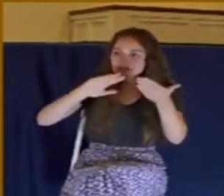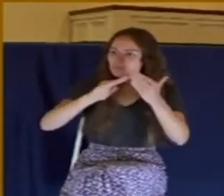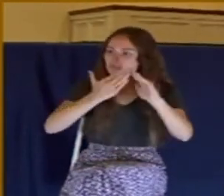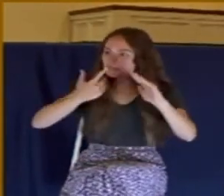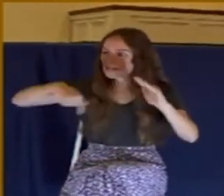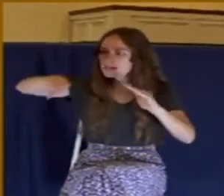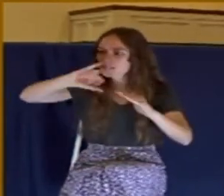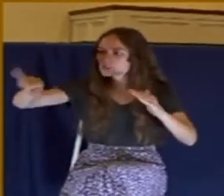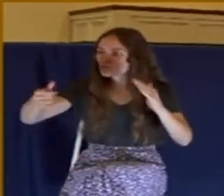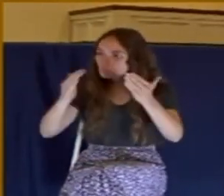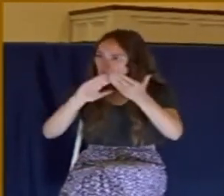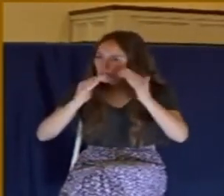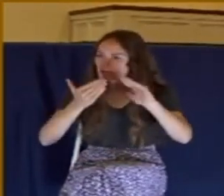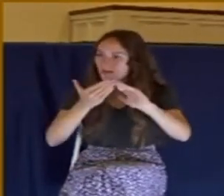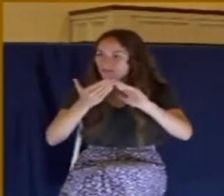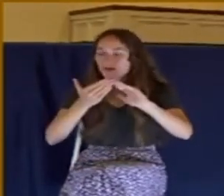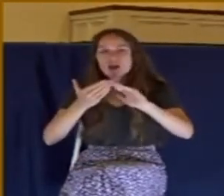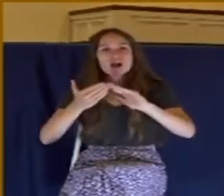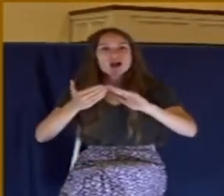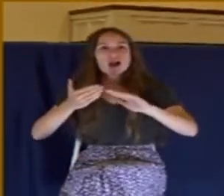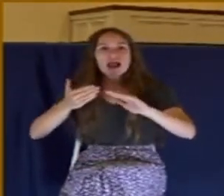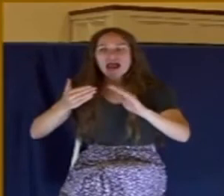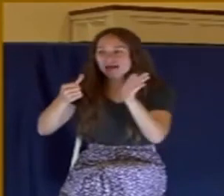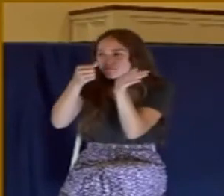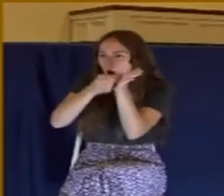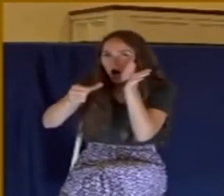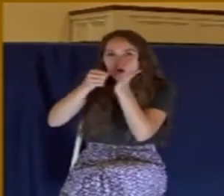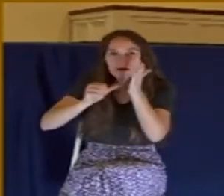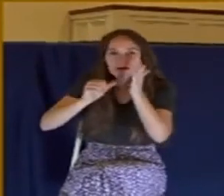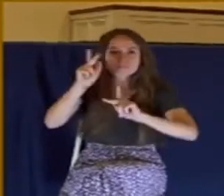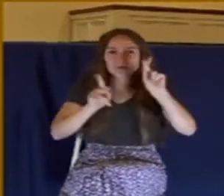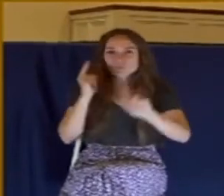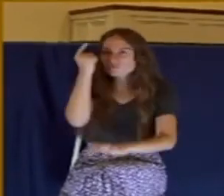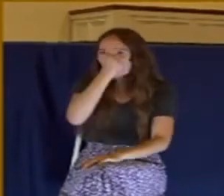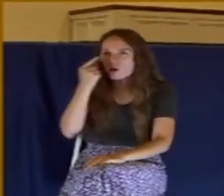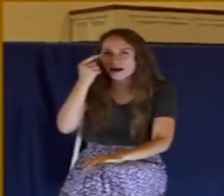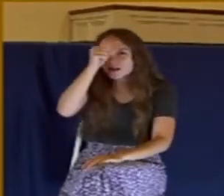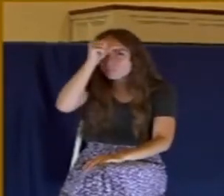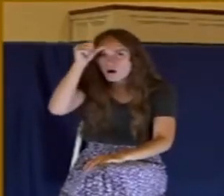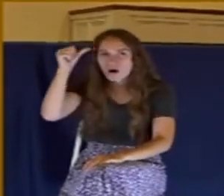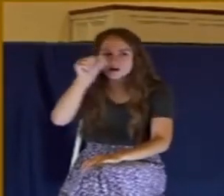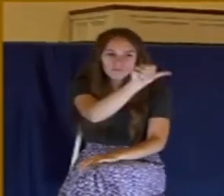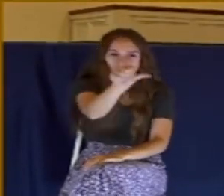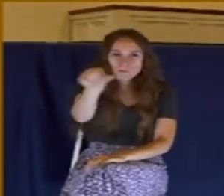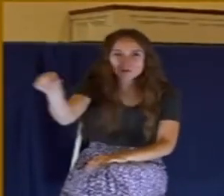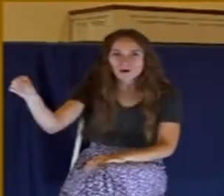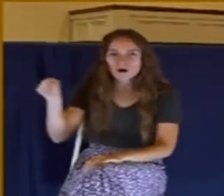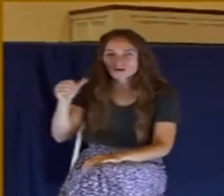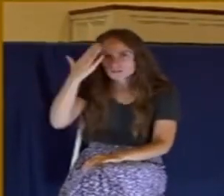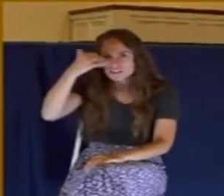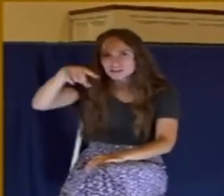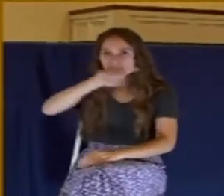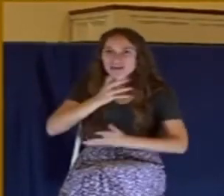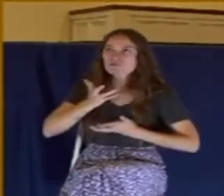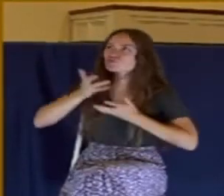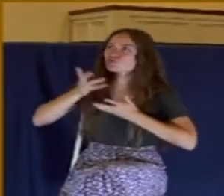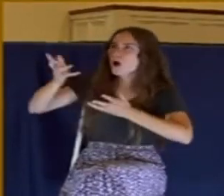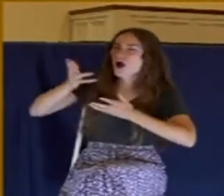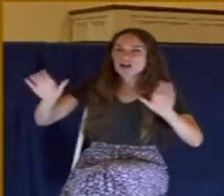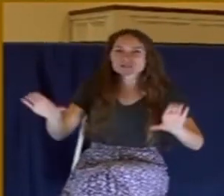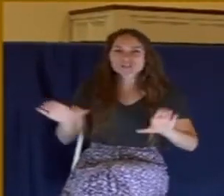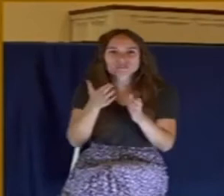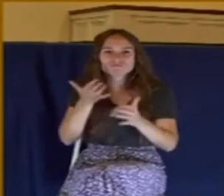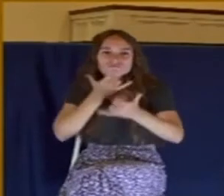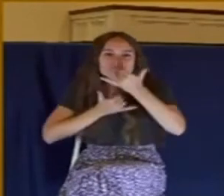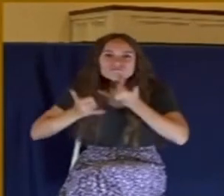Jerusalem, and set a mark upon the foreheads of the men that sigh and that cry for all the abominations that are done in the midst thereof. And verse 5, And to the